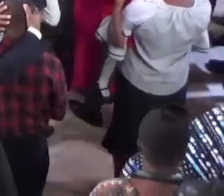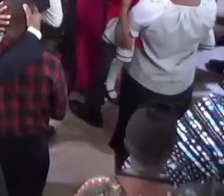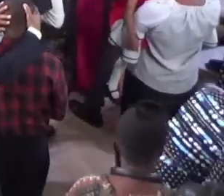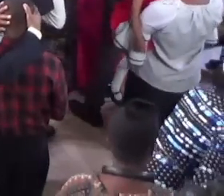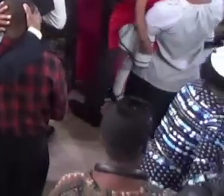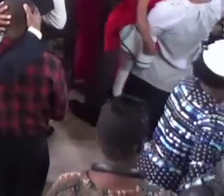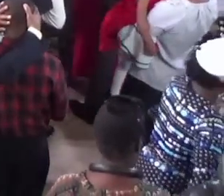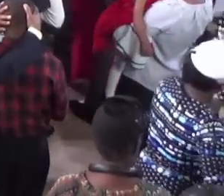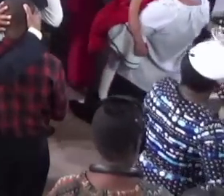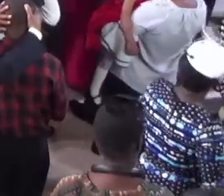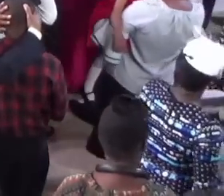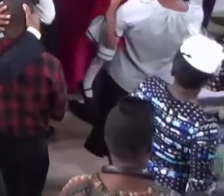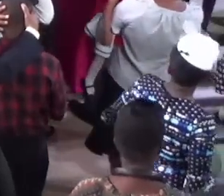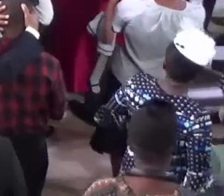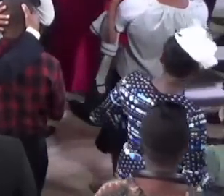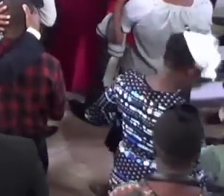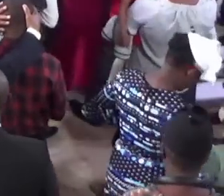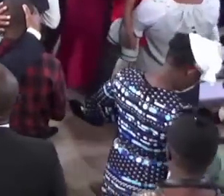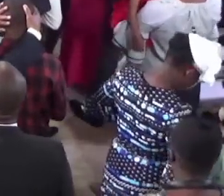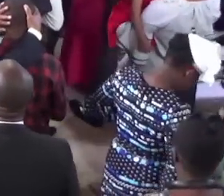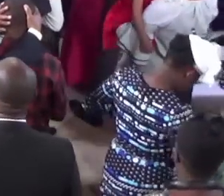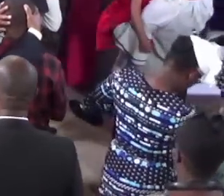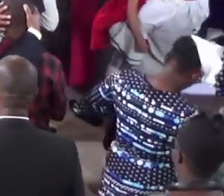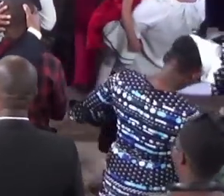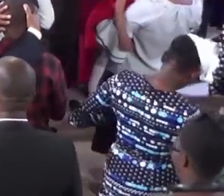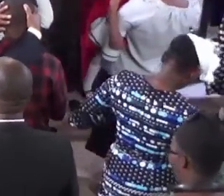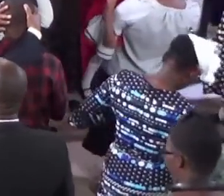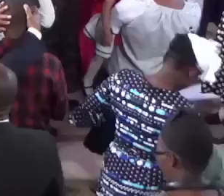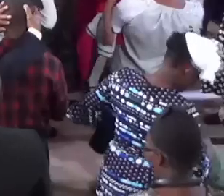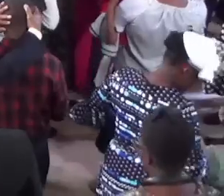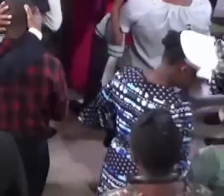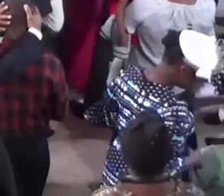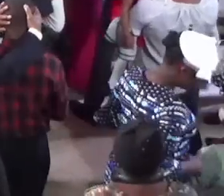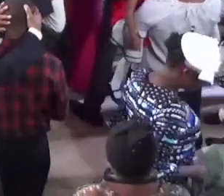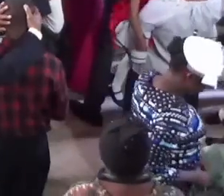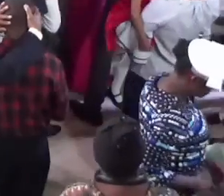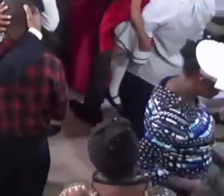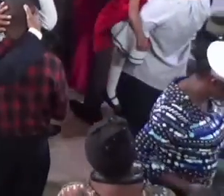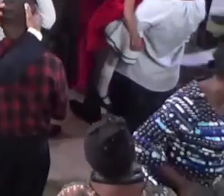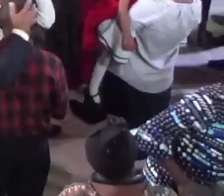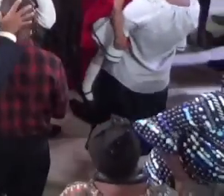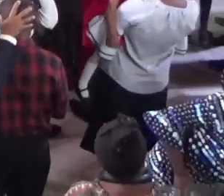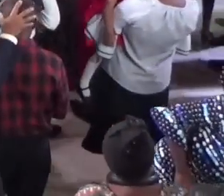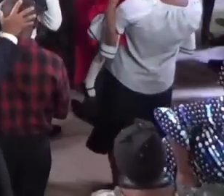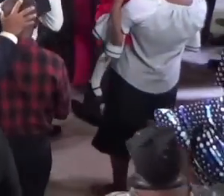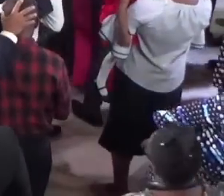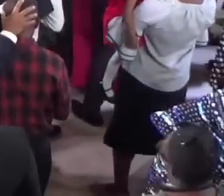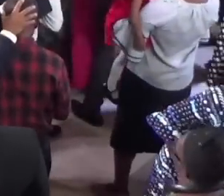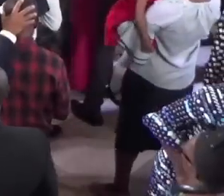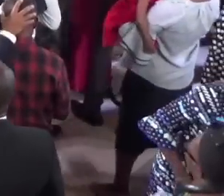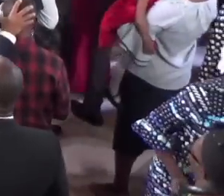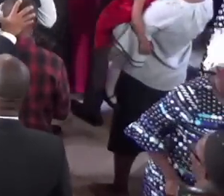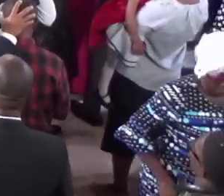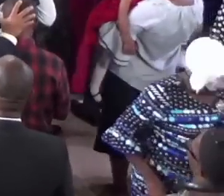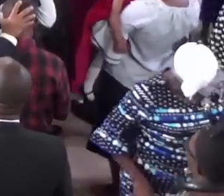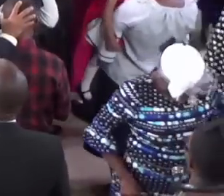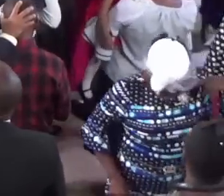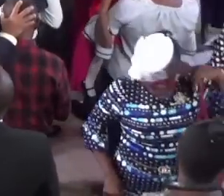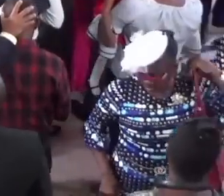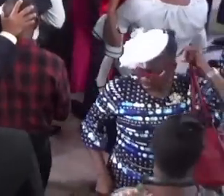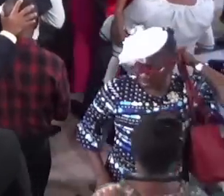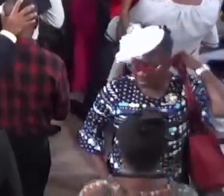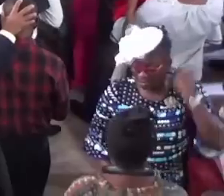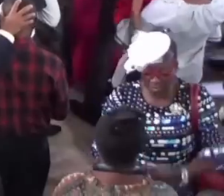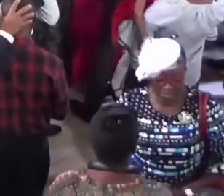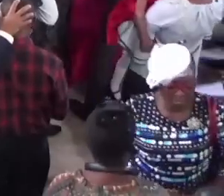thank God. I am free. I am free. Praise the Lord.